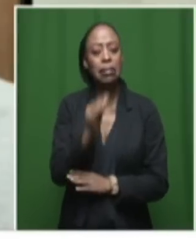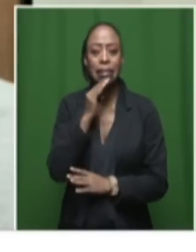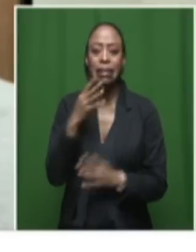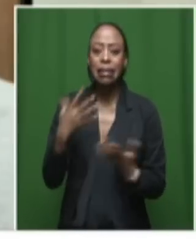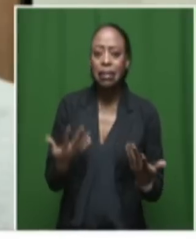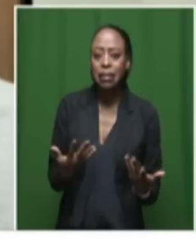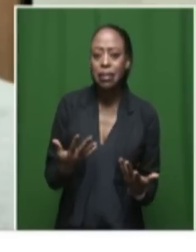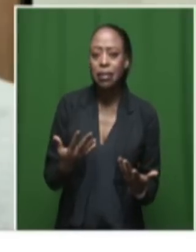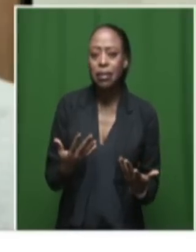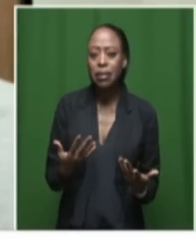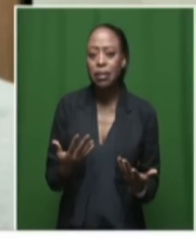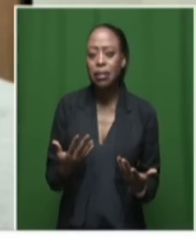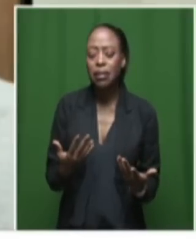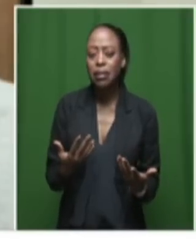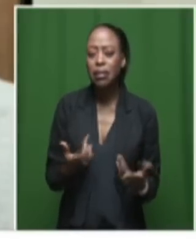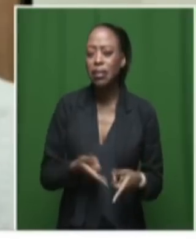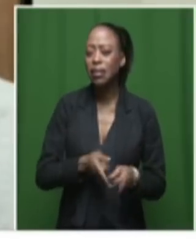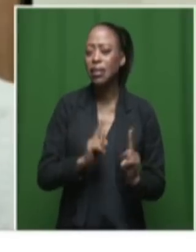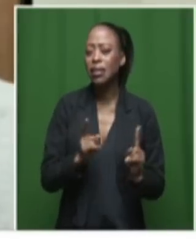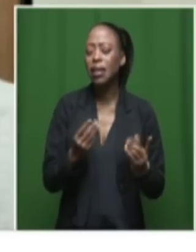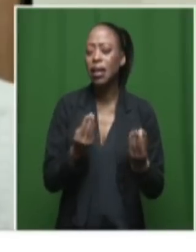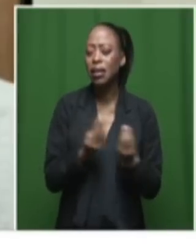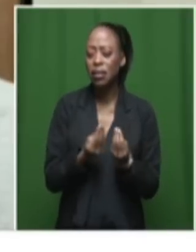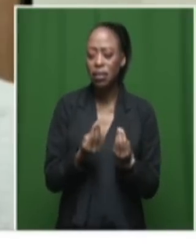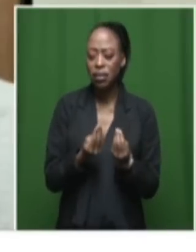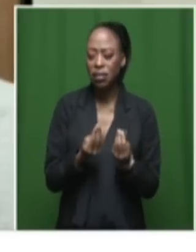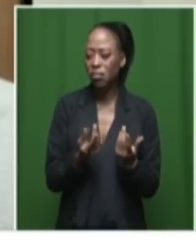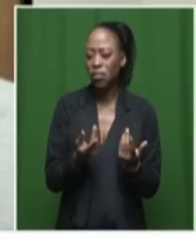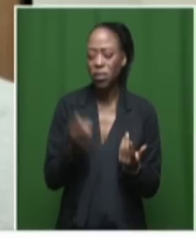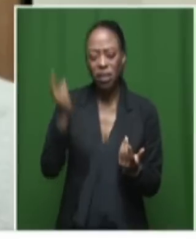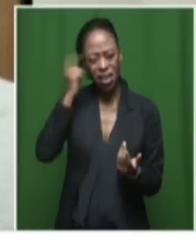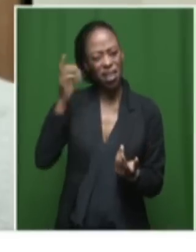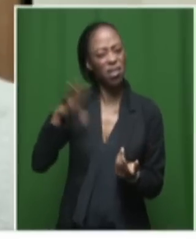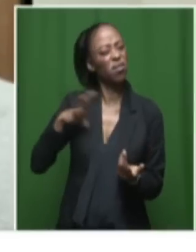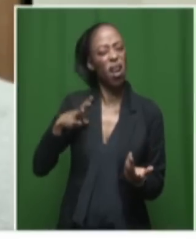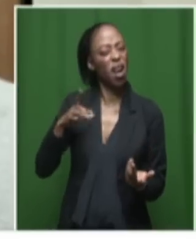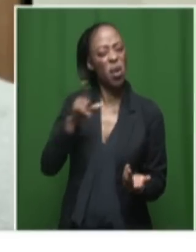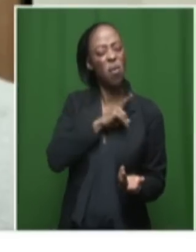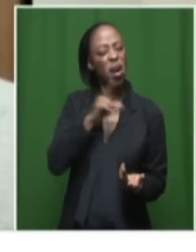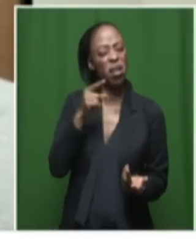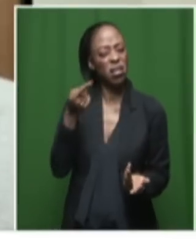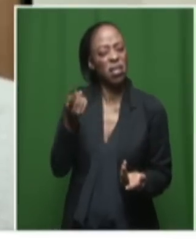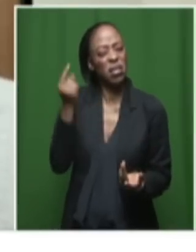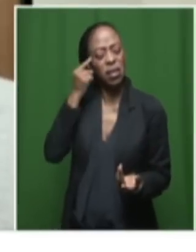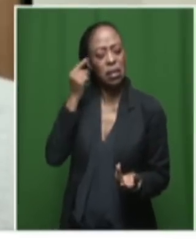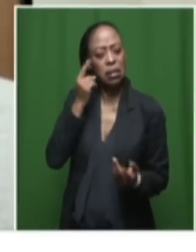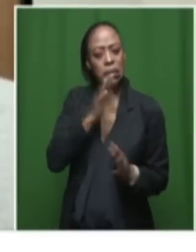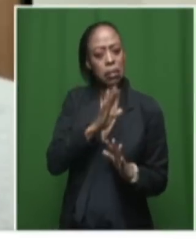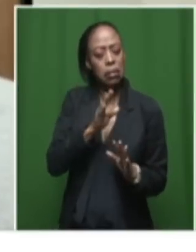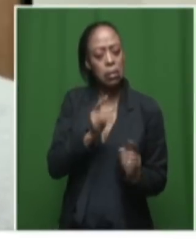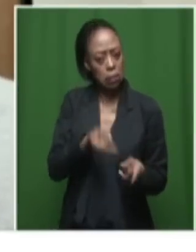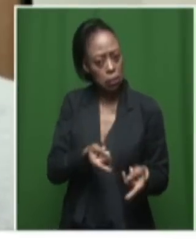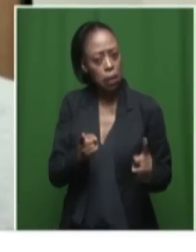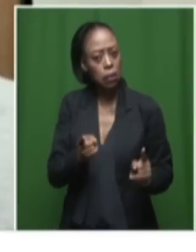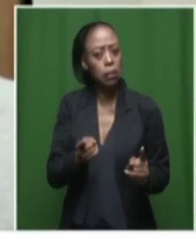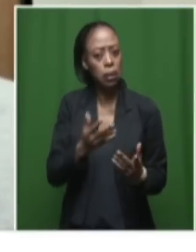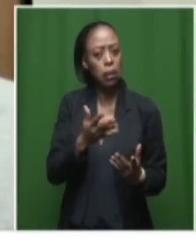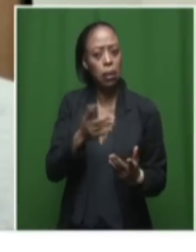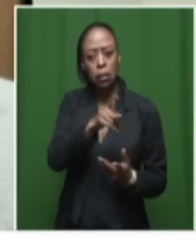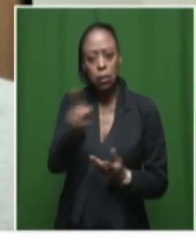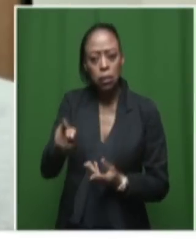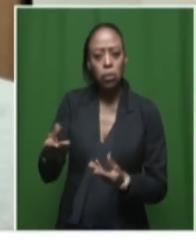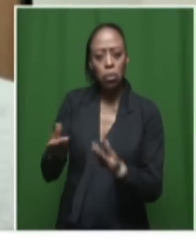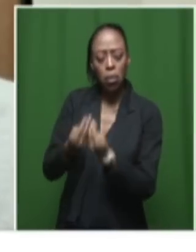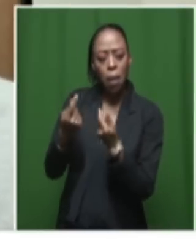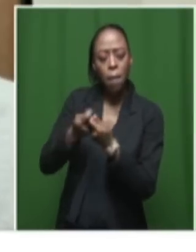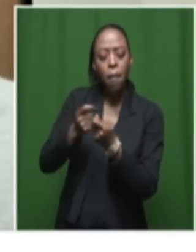actual inherent danger in all of this? In the article, you also